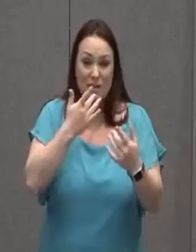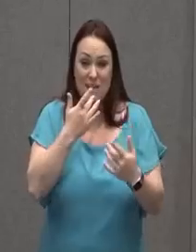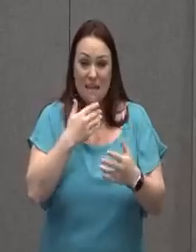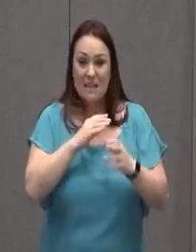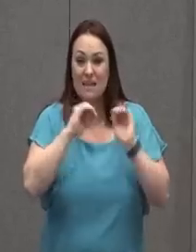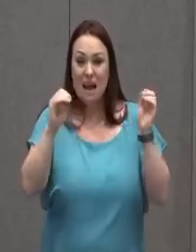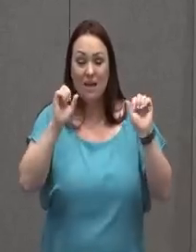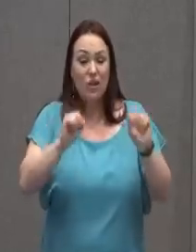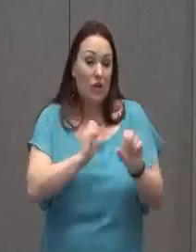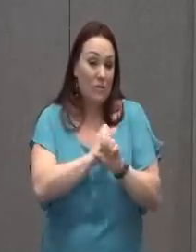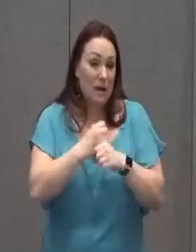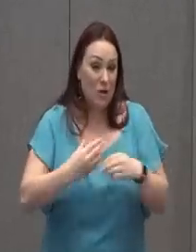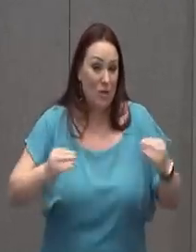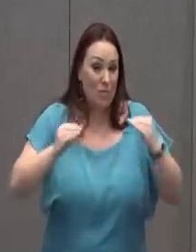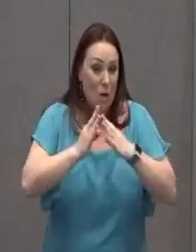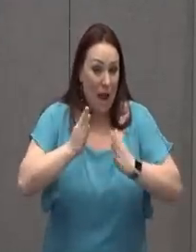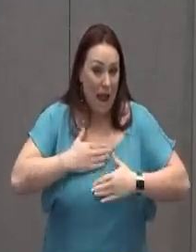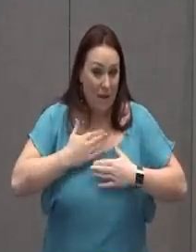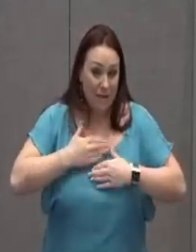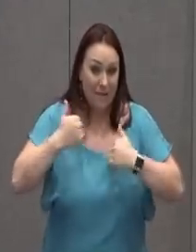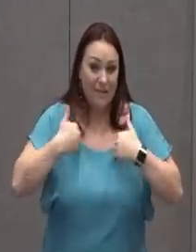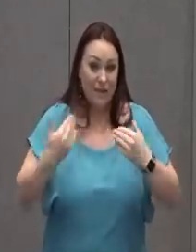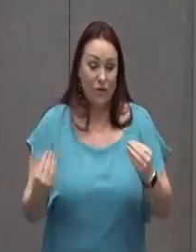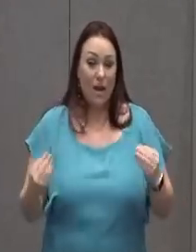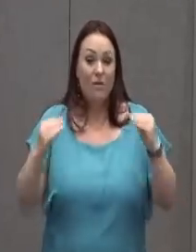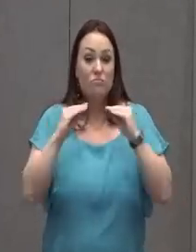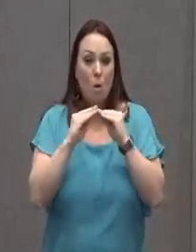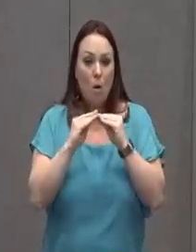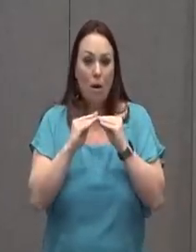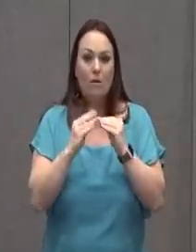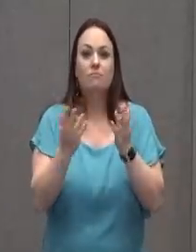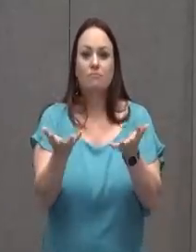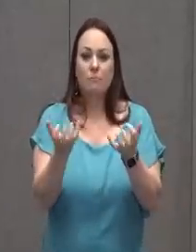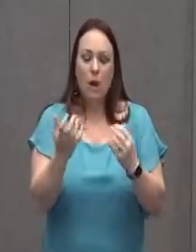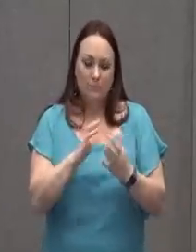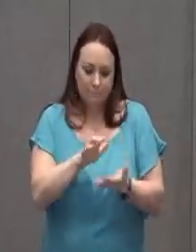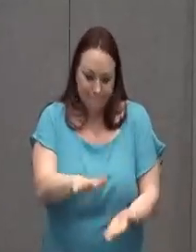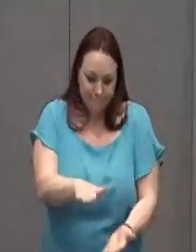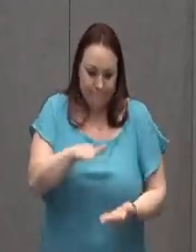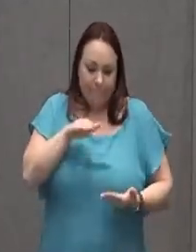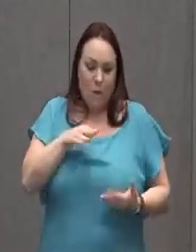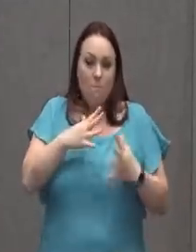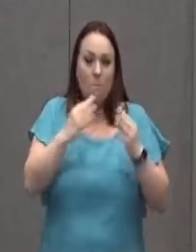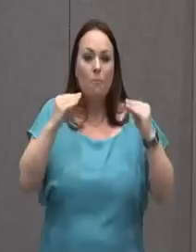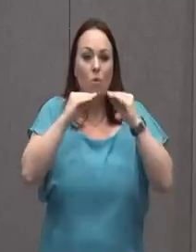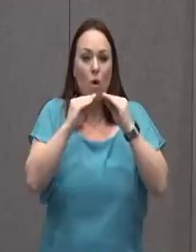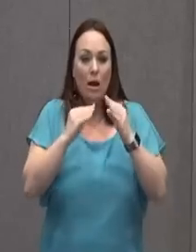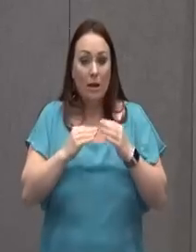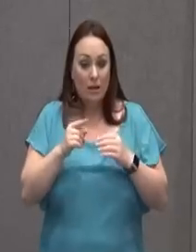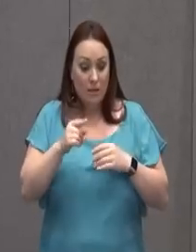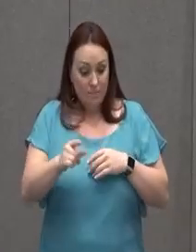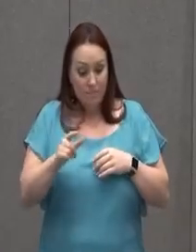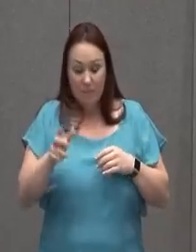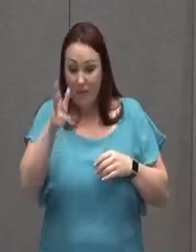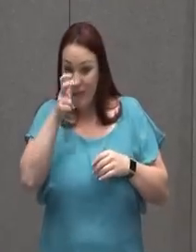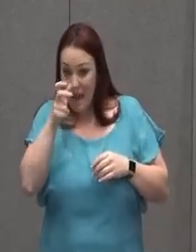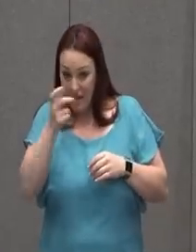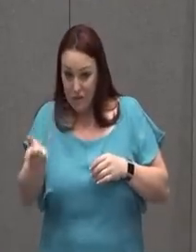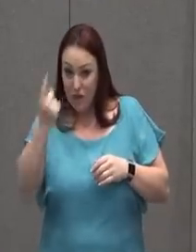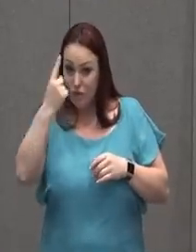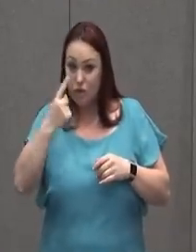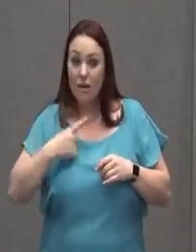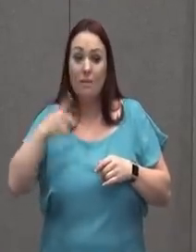could make her happier than to have more, much more. The ants understood they were eager to gather more